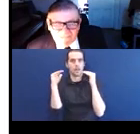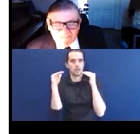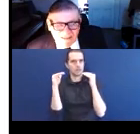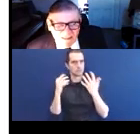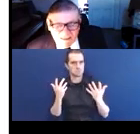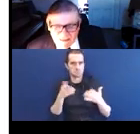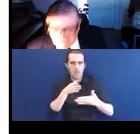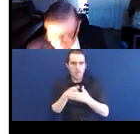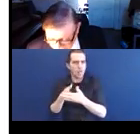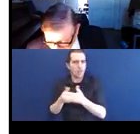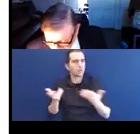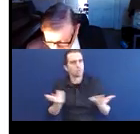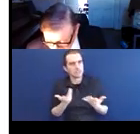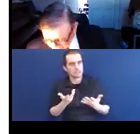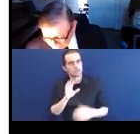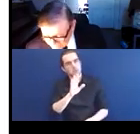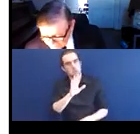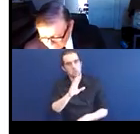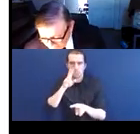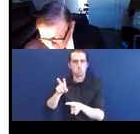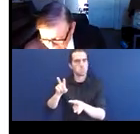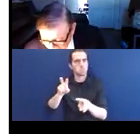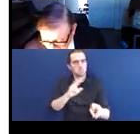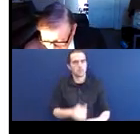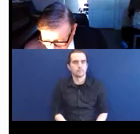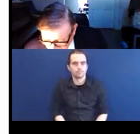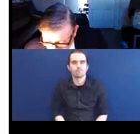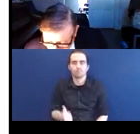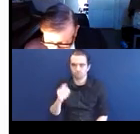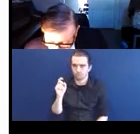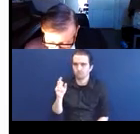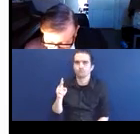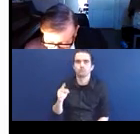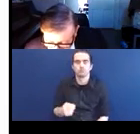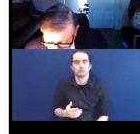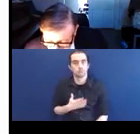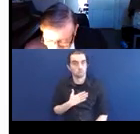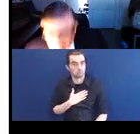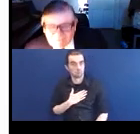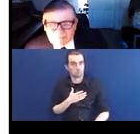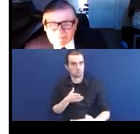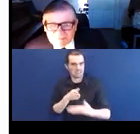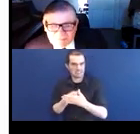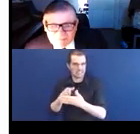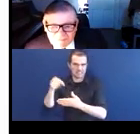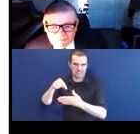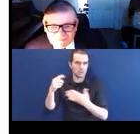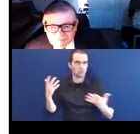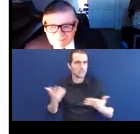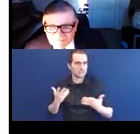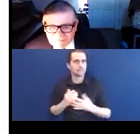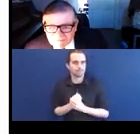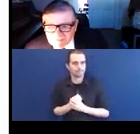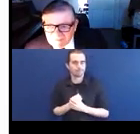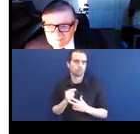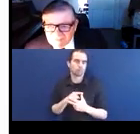hindered, from getting to work due to inaccessible physical environments, looking at also inaccessible public transport